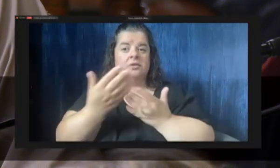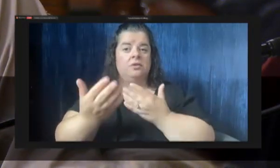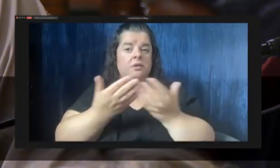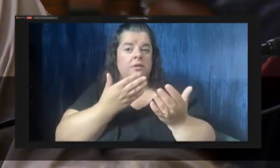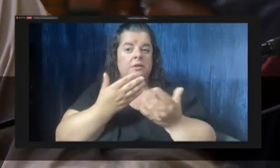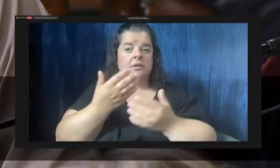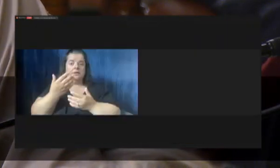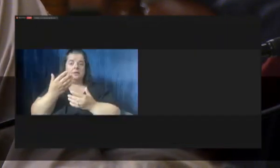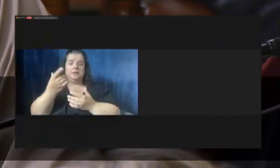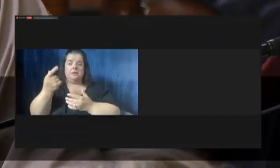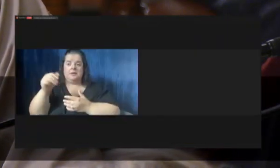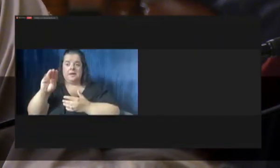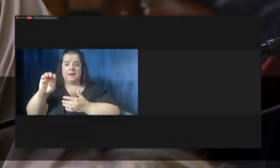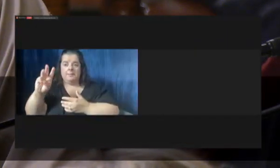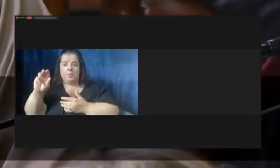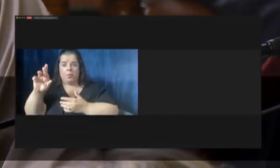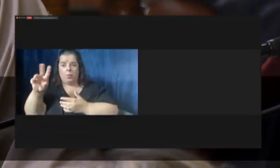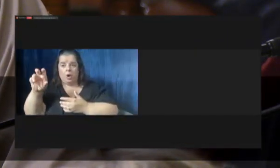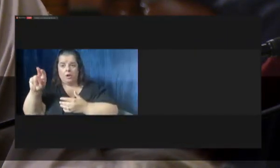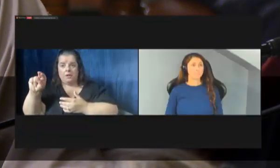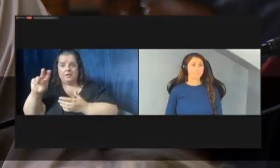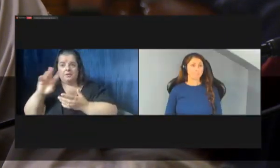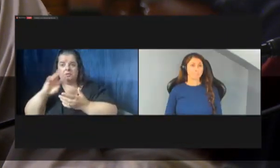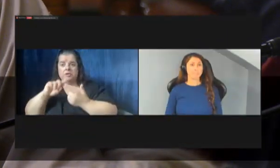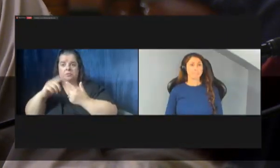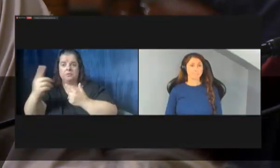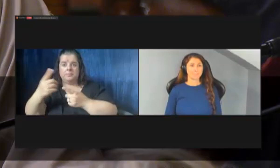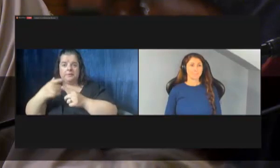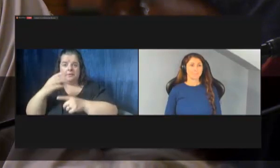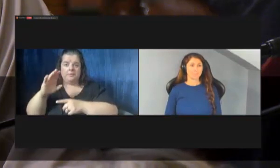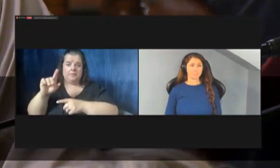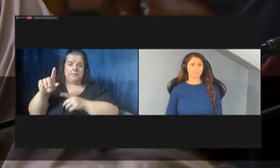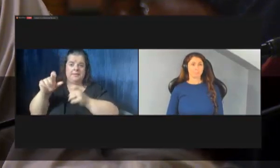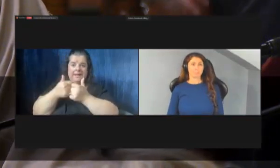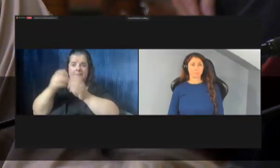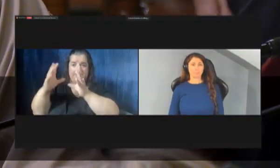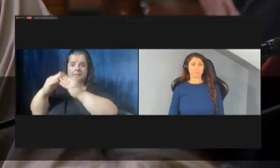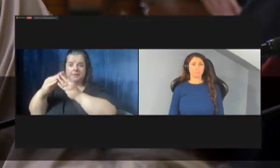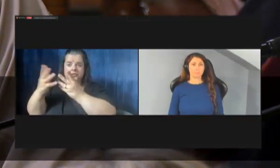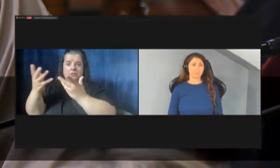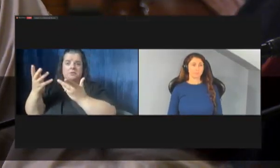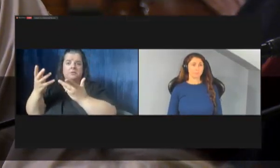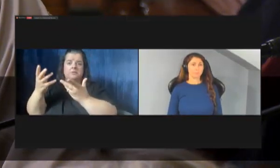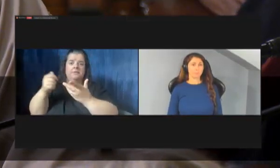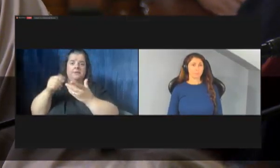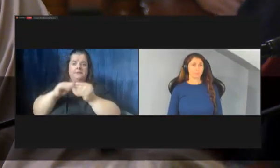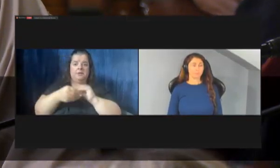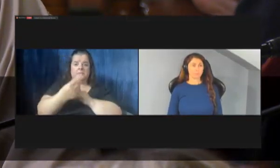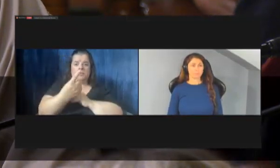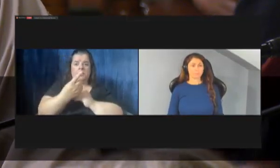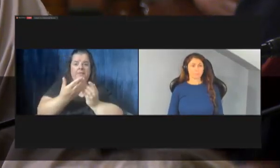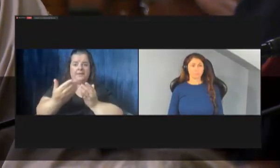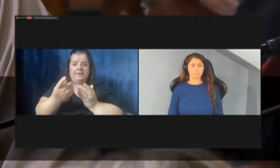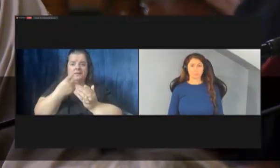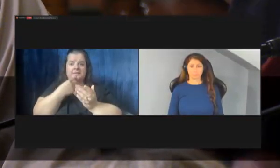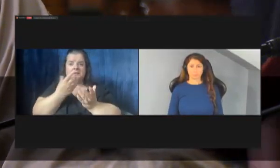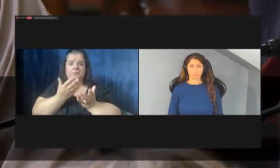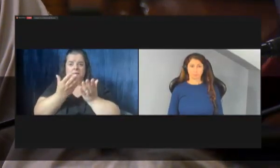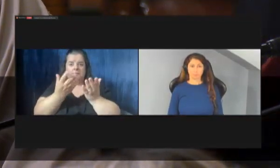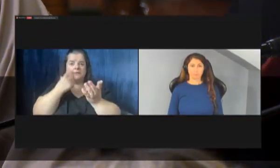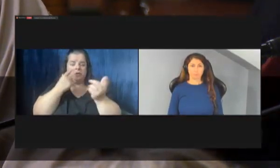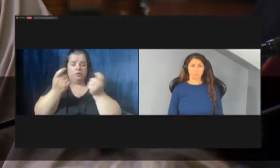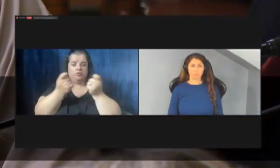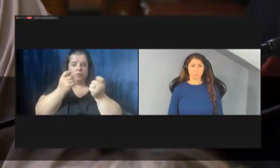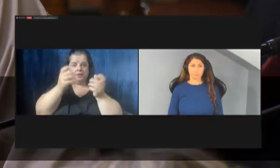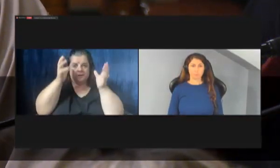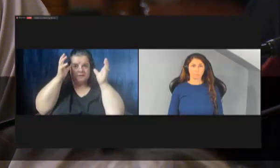warden, if we talk to someone from the PA Game Commission, that this is the number one way to reduce deer population